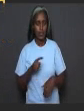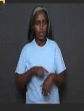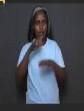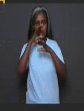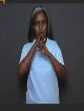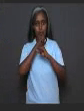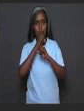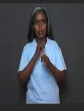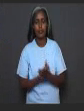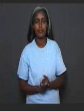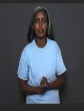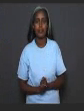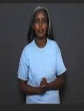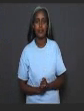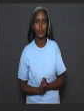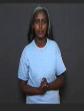Time's up!